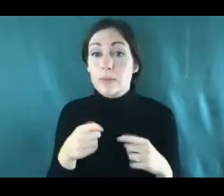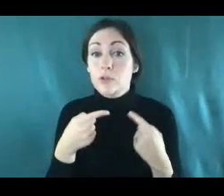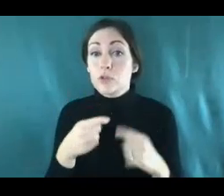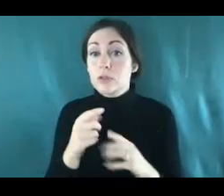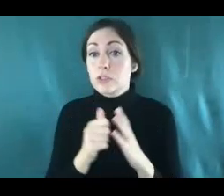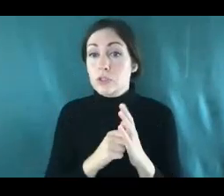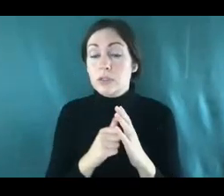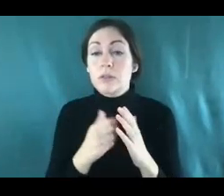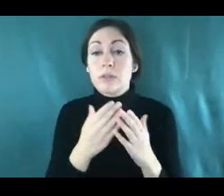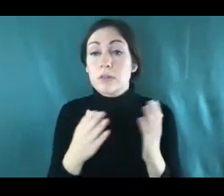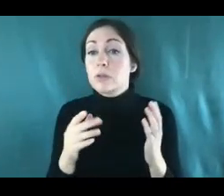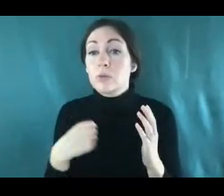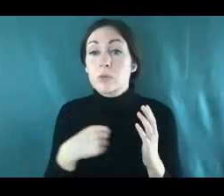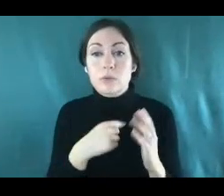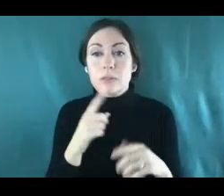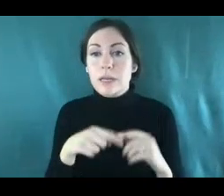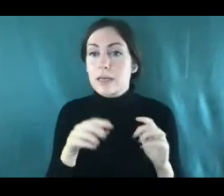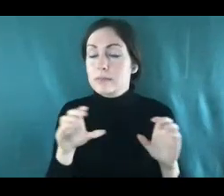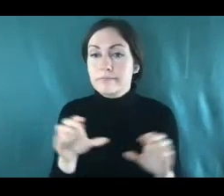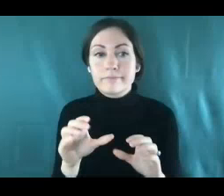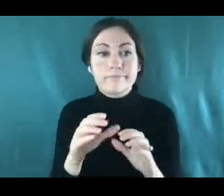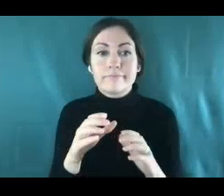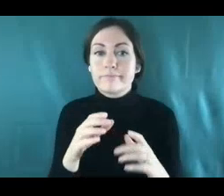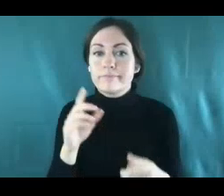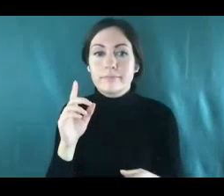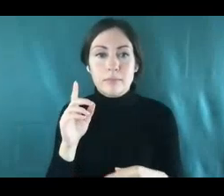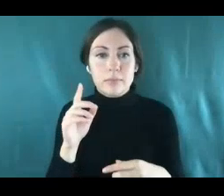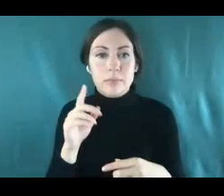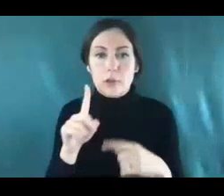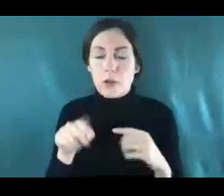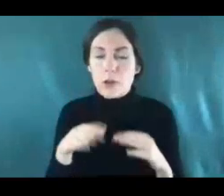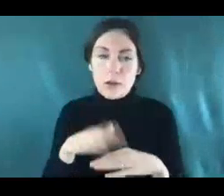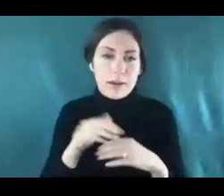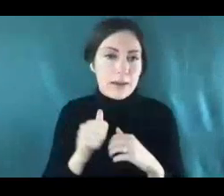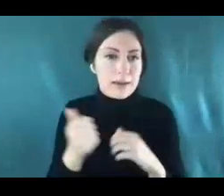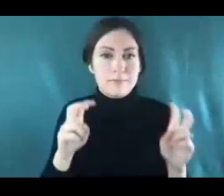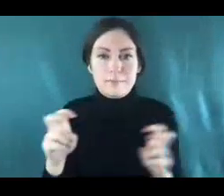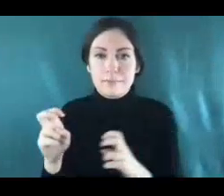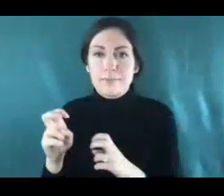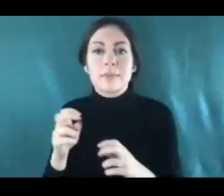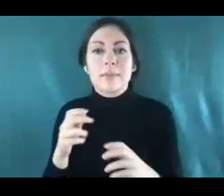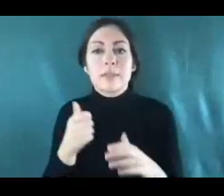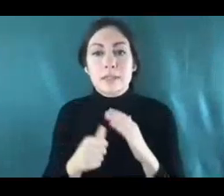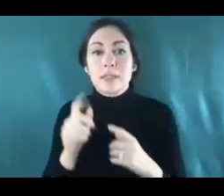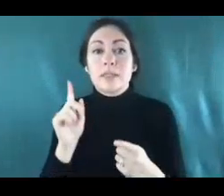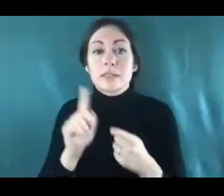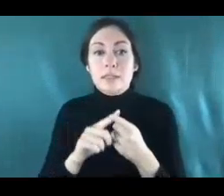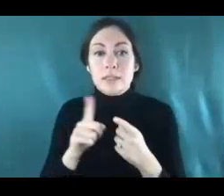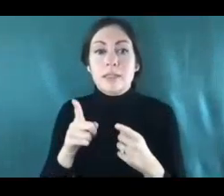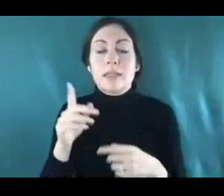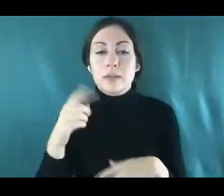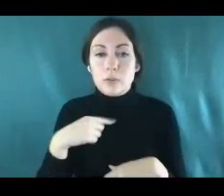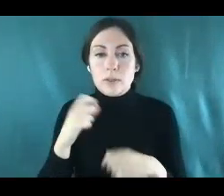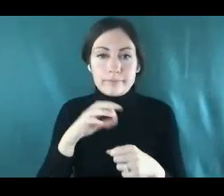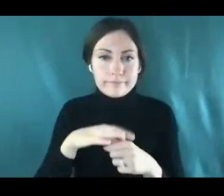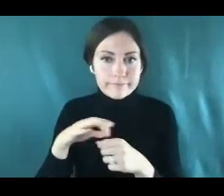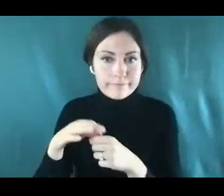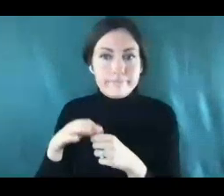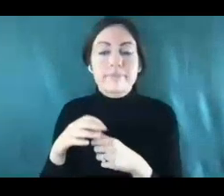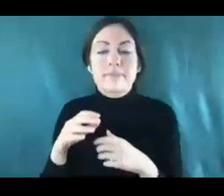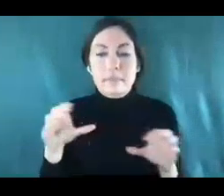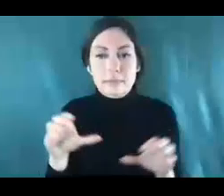may be taken on a matter raised under this item until that matter is included on an agenda as an agenda item for which action may be taken.